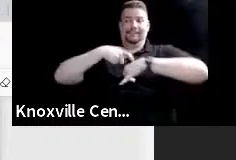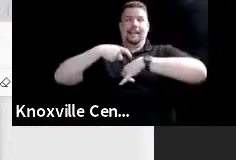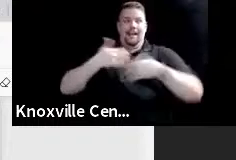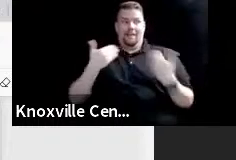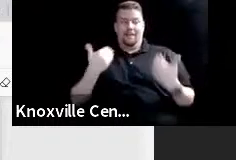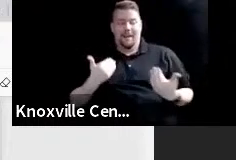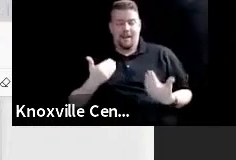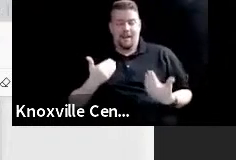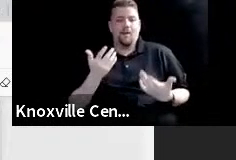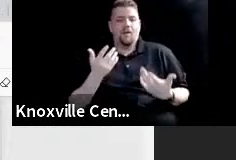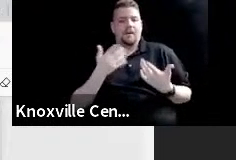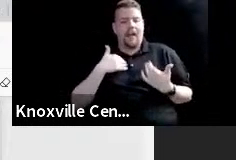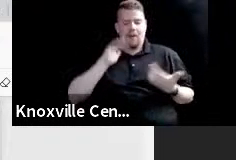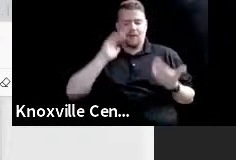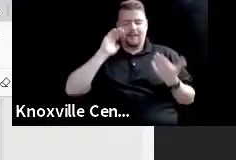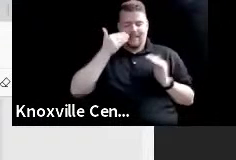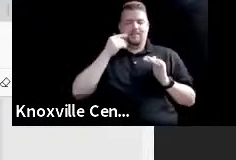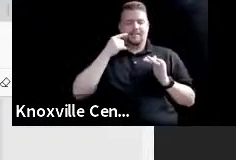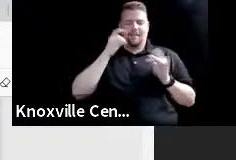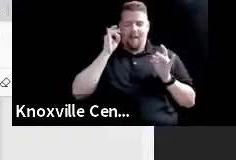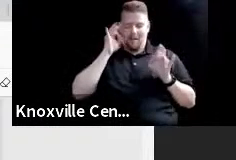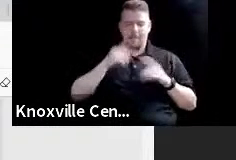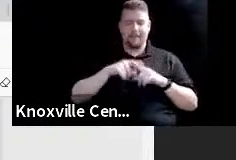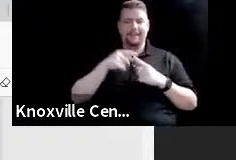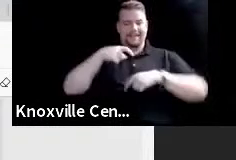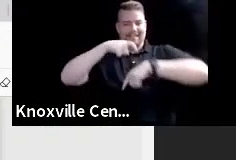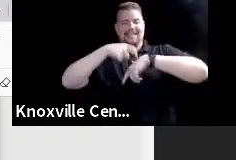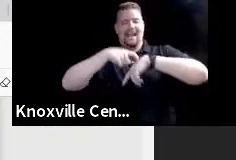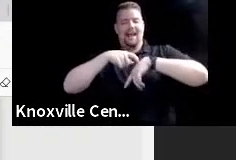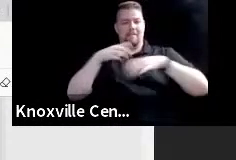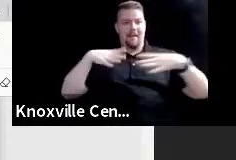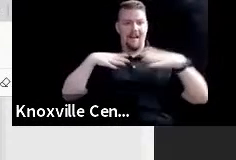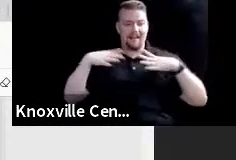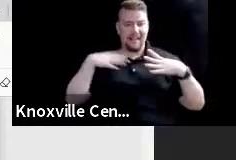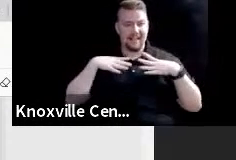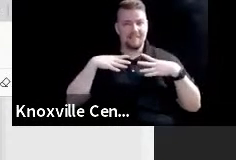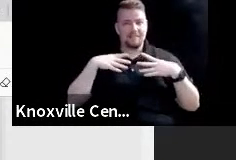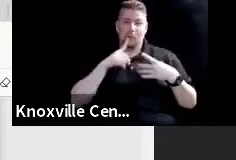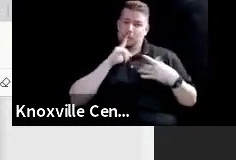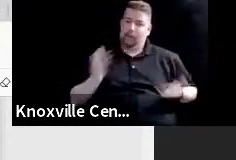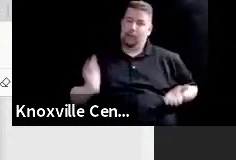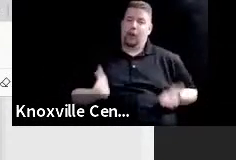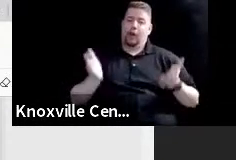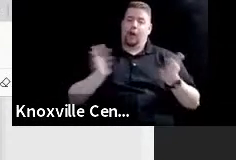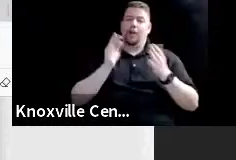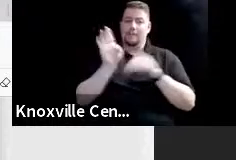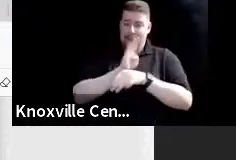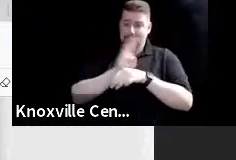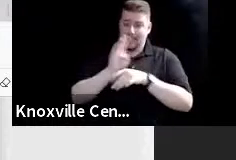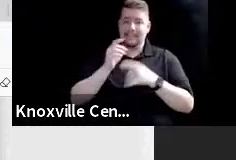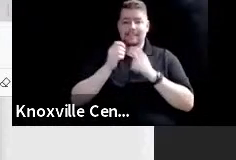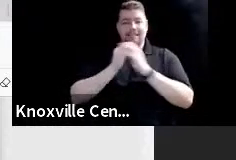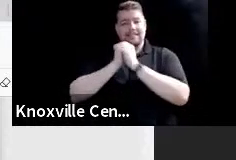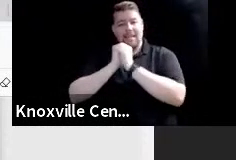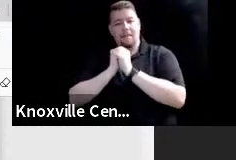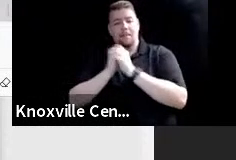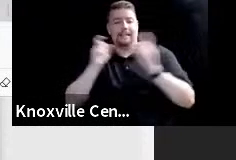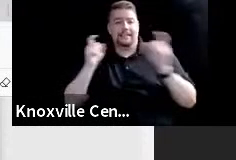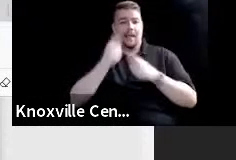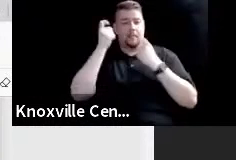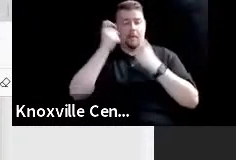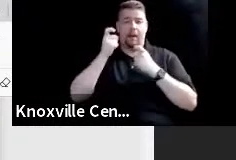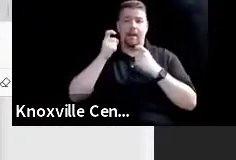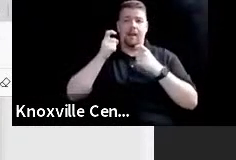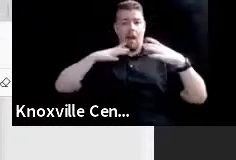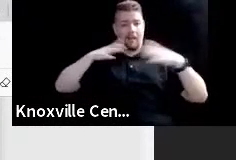I know it sounds terrible, but in the season of holidays, and we really want to encourage businesses to find other ways to celebrate the holidays with their